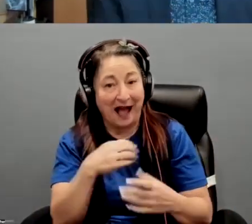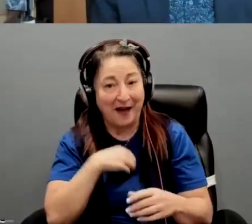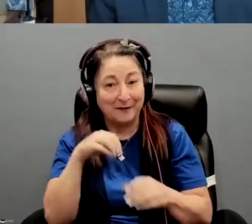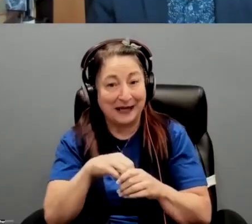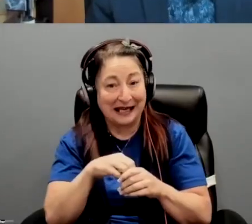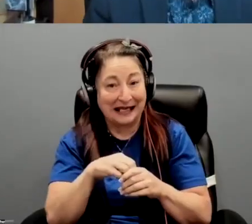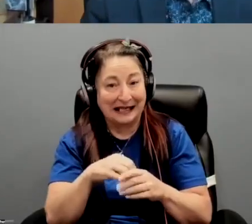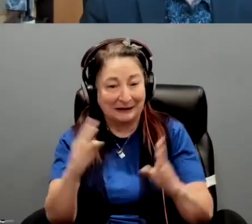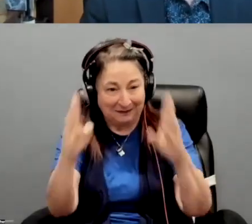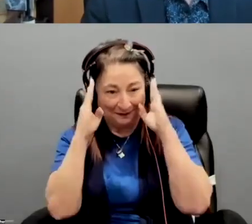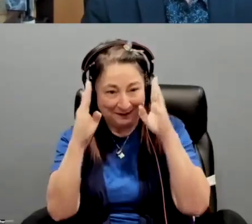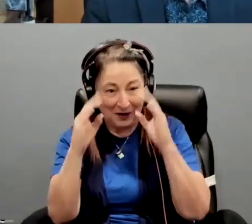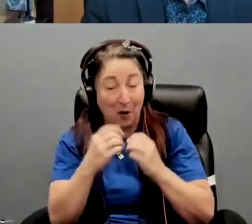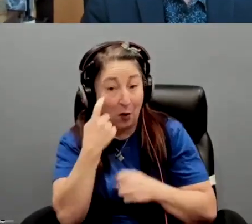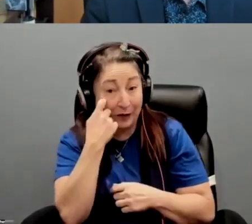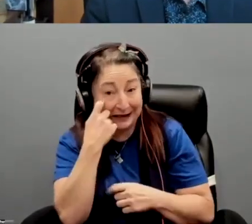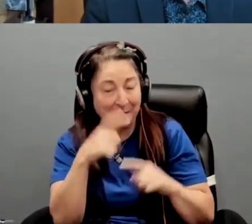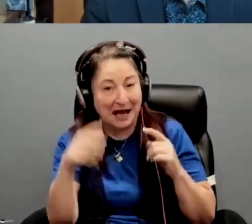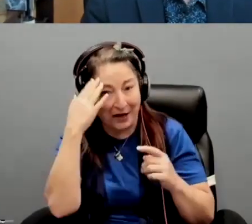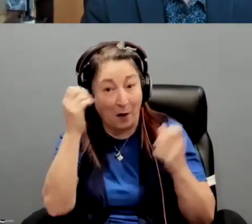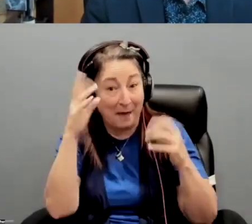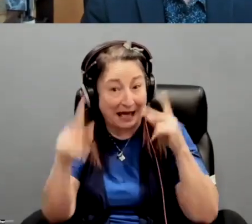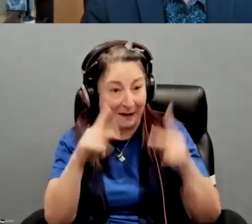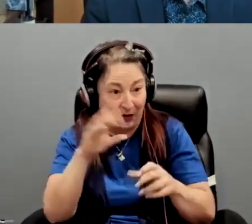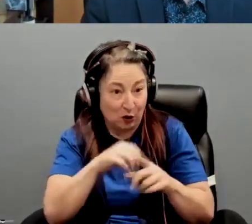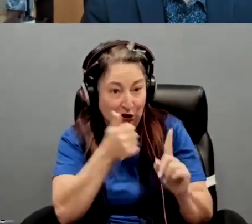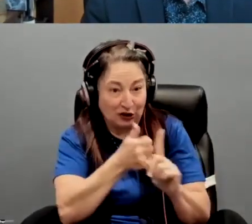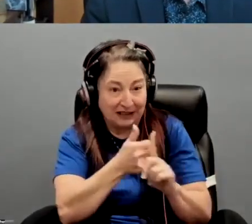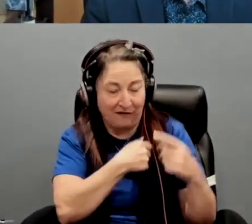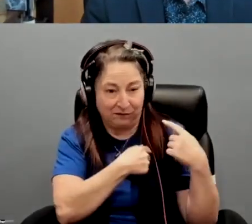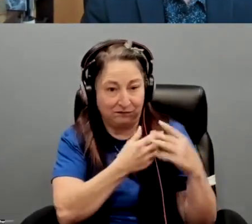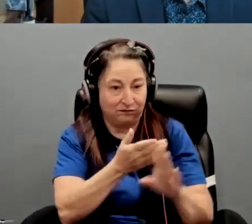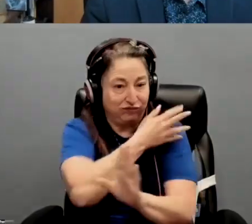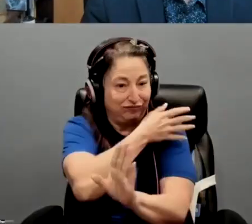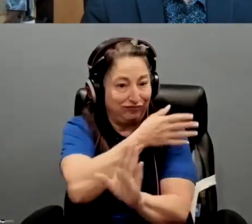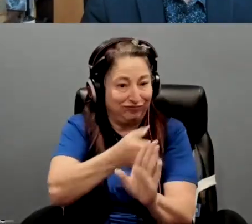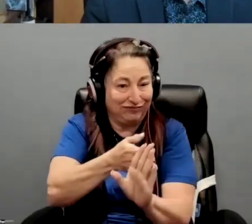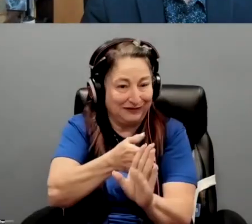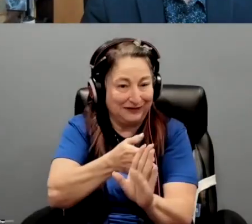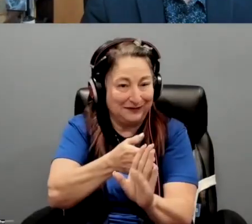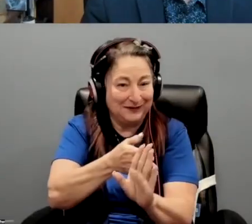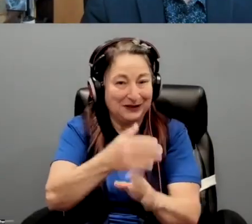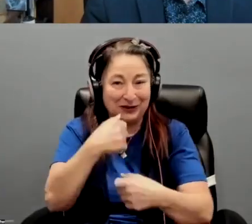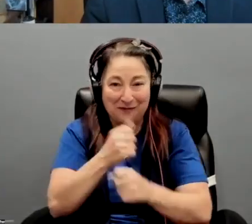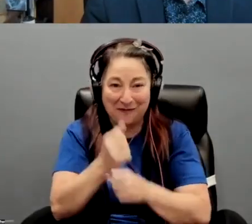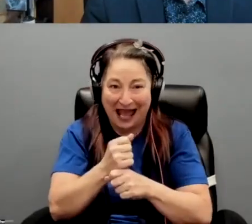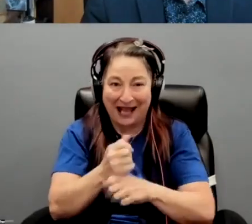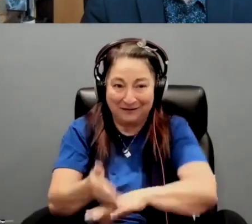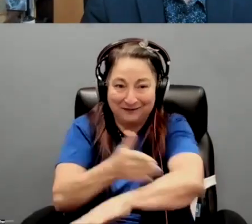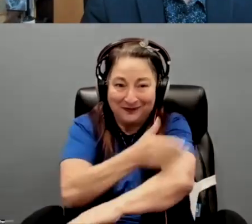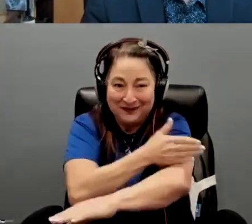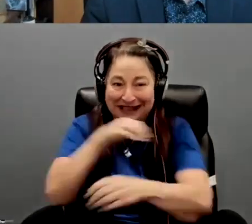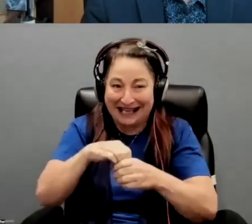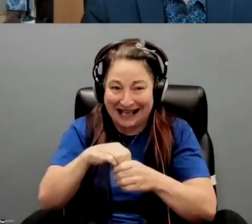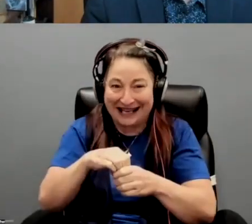more recently, but I know there's so many people, including yourself, that have come before me to also make strides within these spaces.